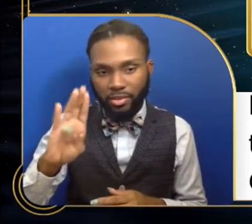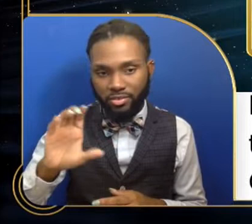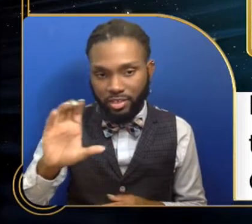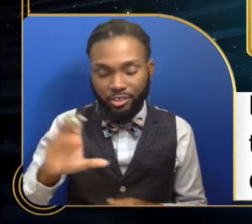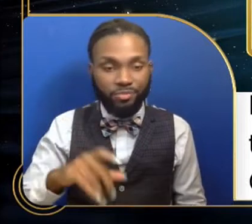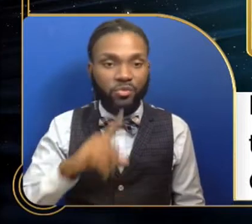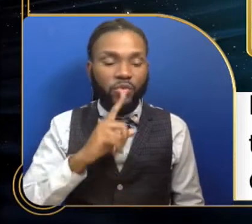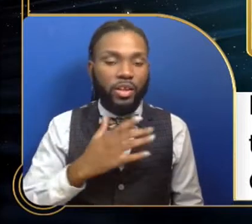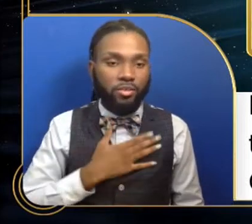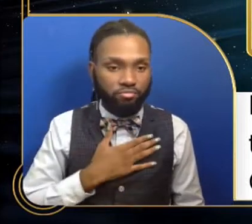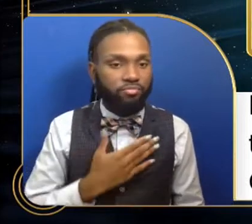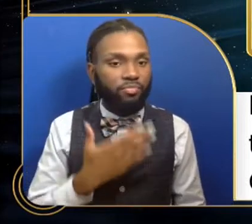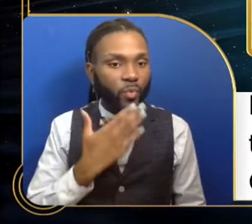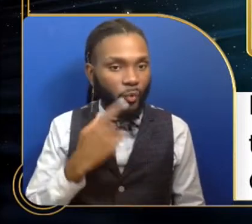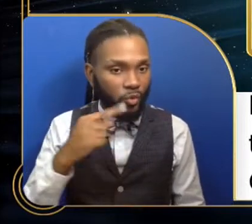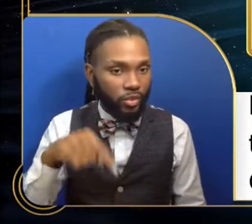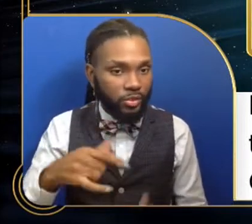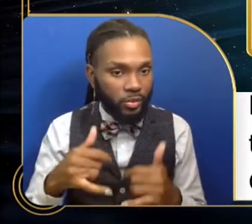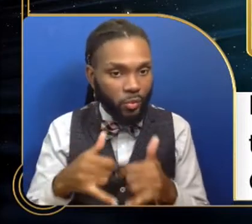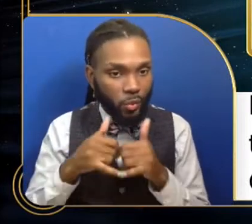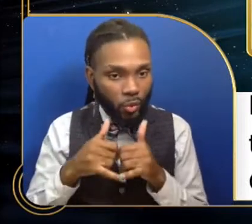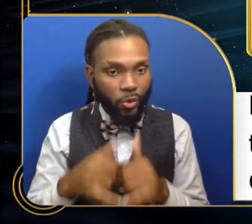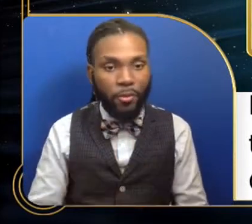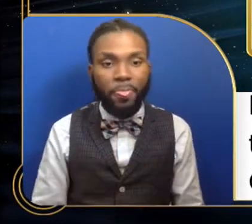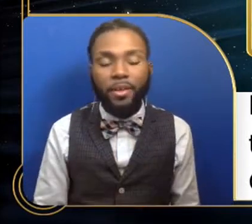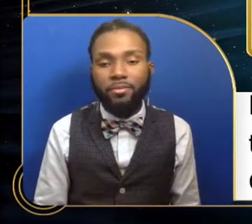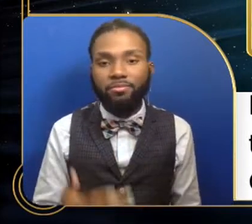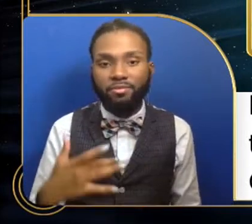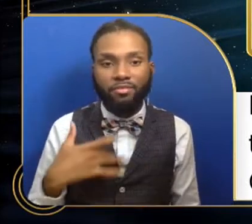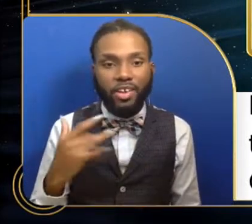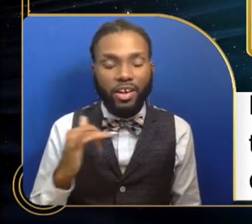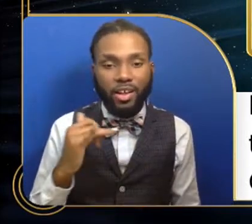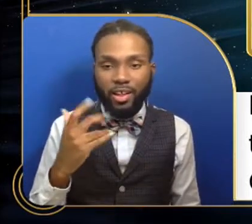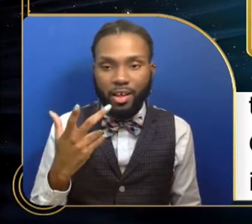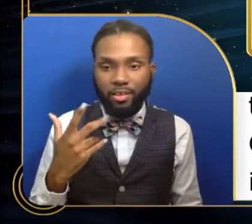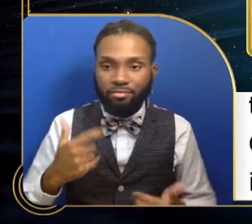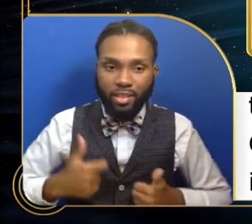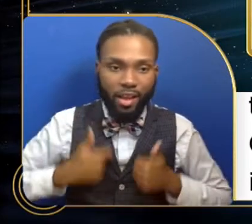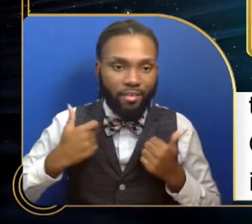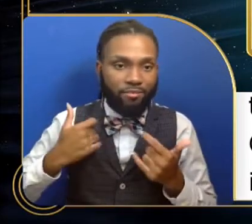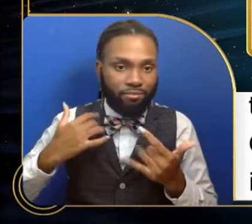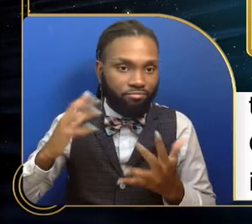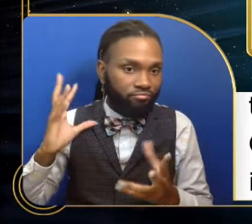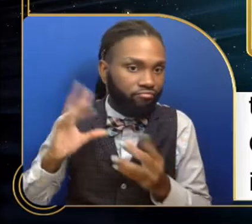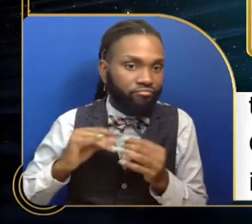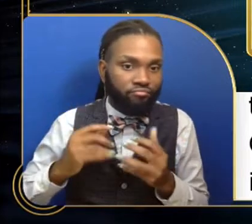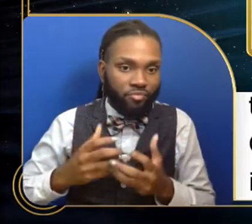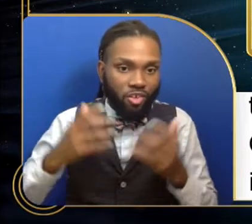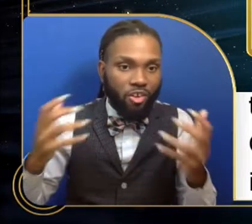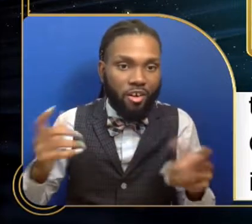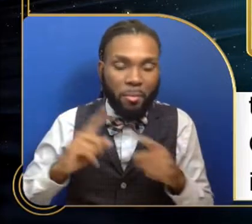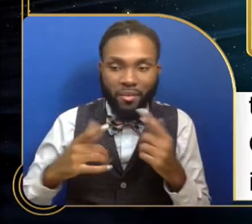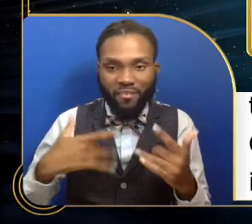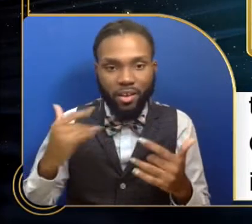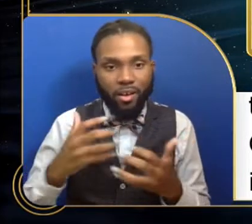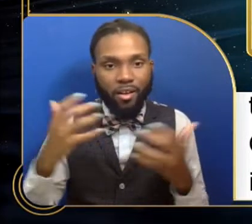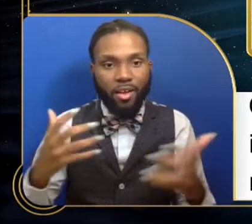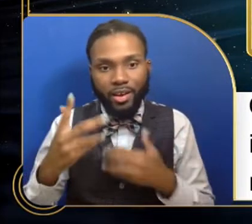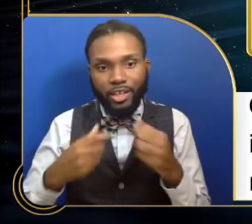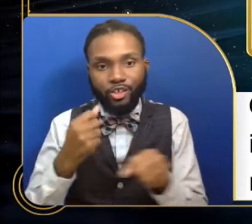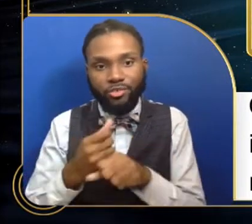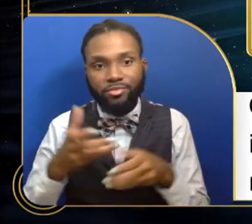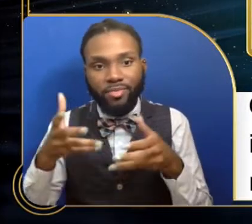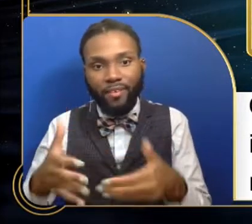It's felt like a lifetime already, and I've still got more years to go, but so far it's been